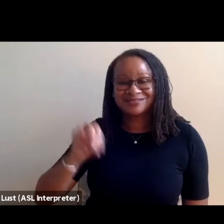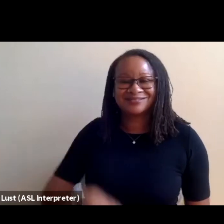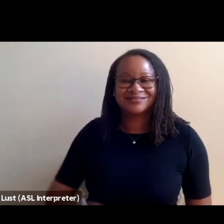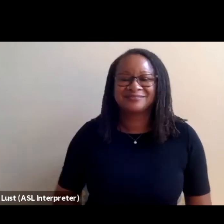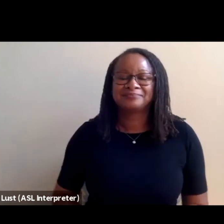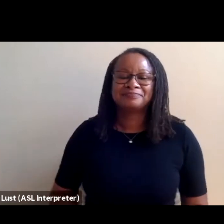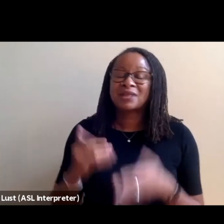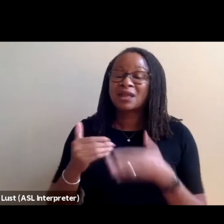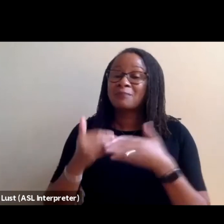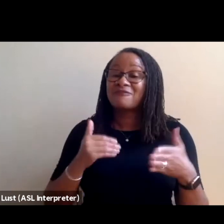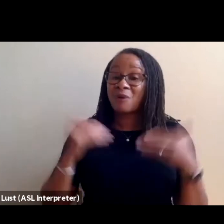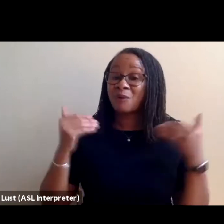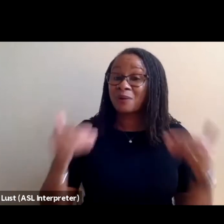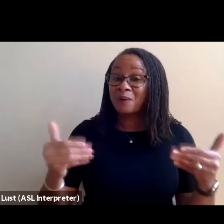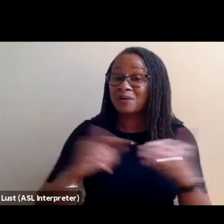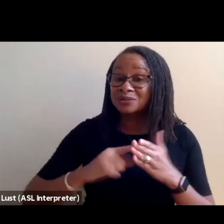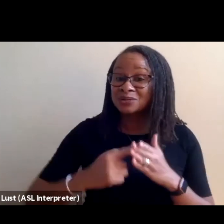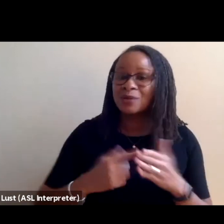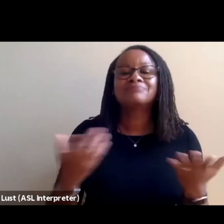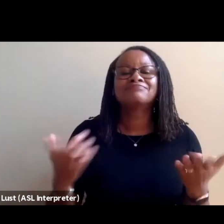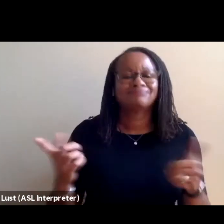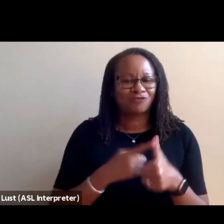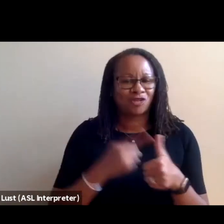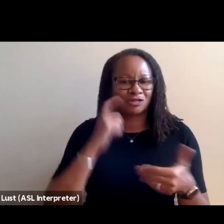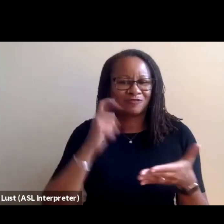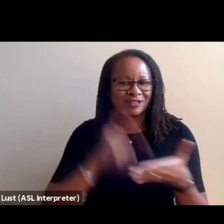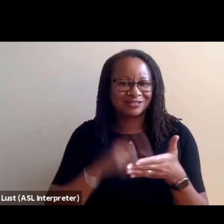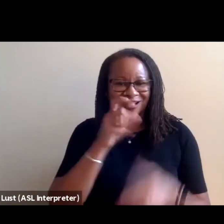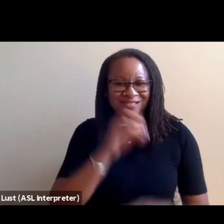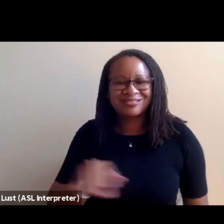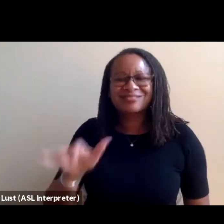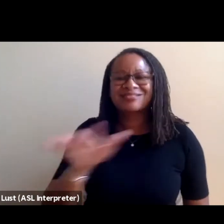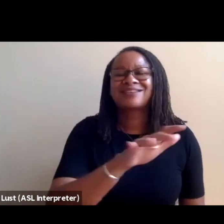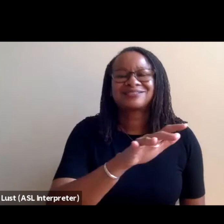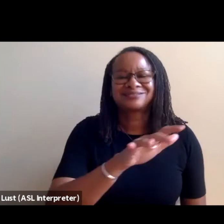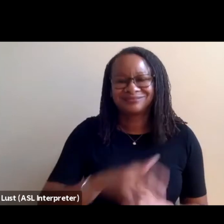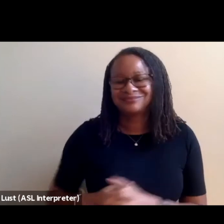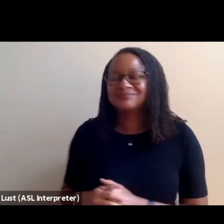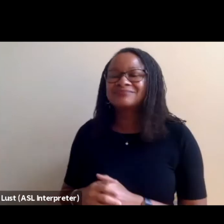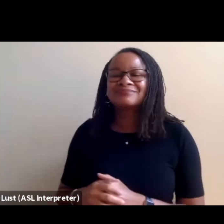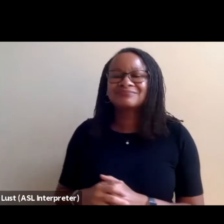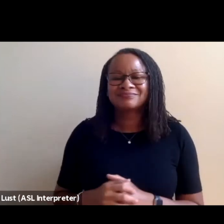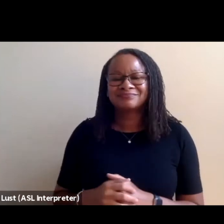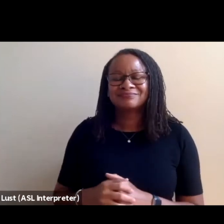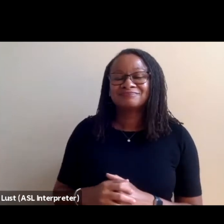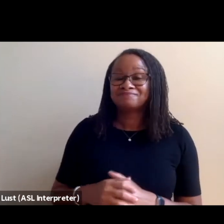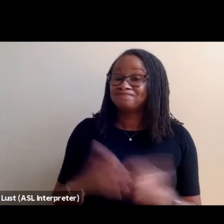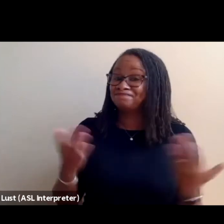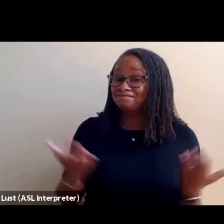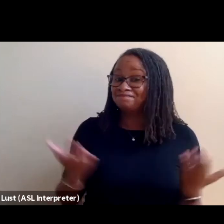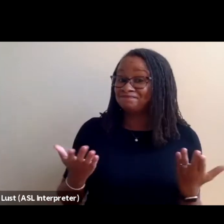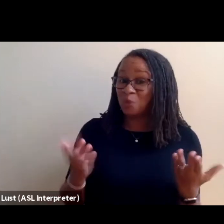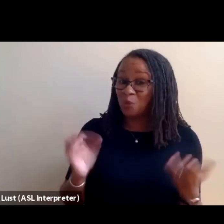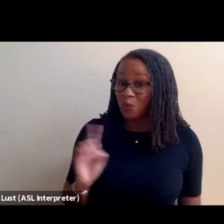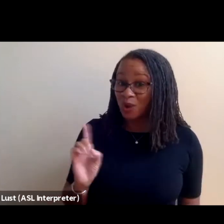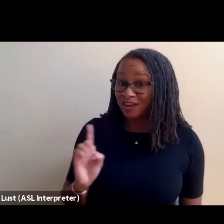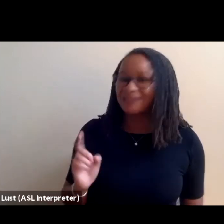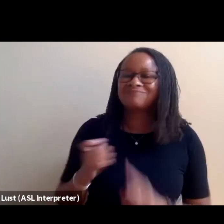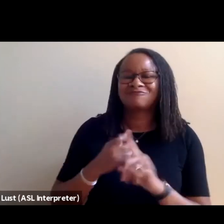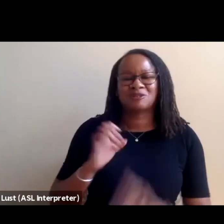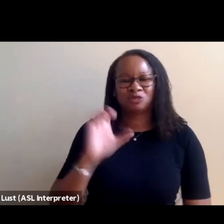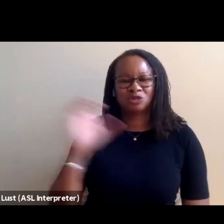Before we get started, I would like to offer a brief land acknowledgement. I'm coming to you today from